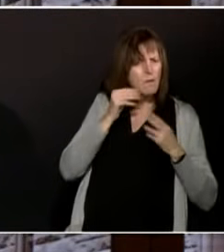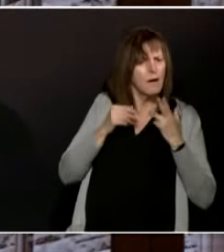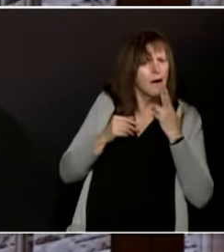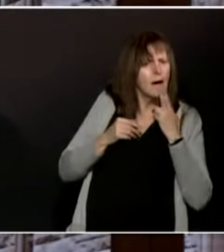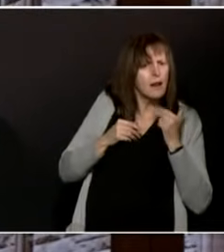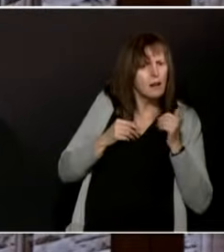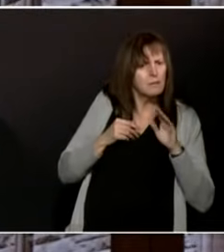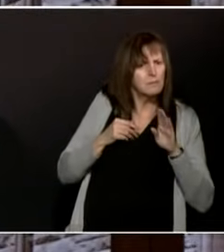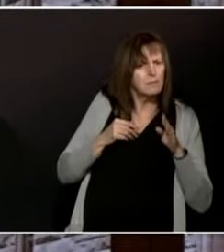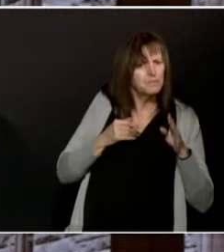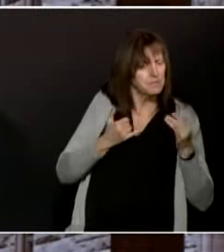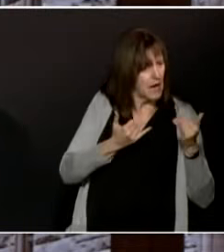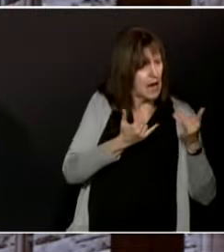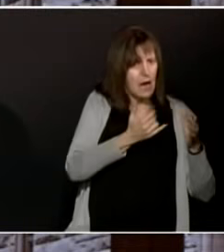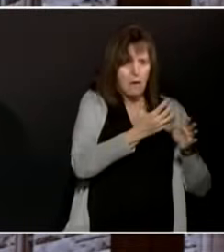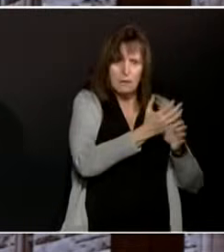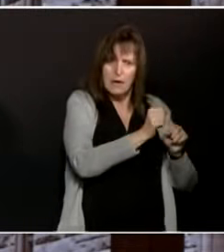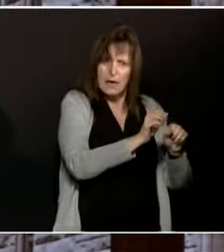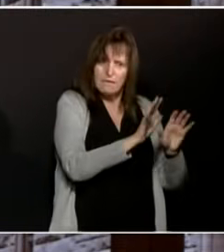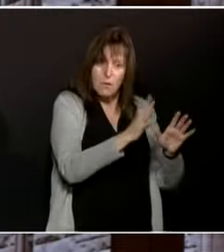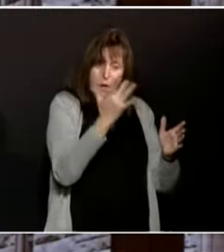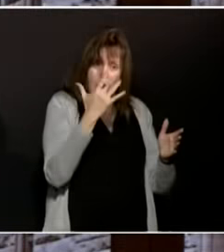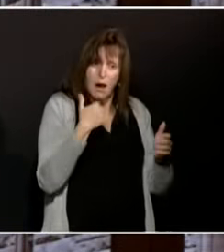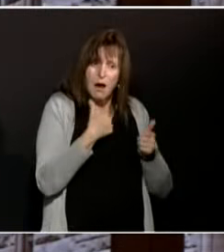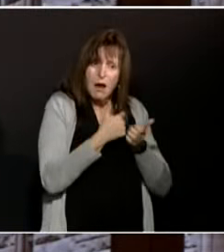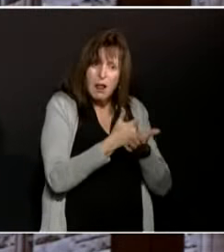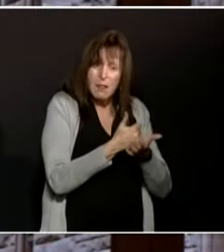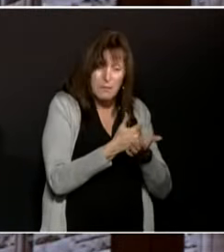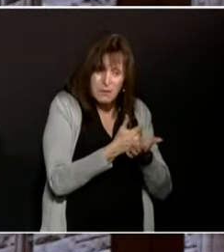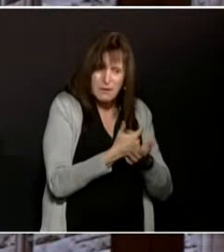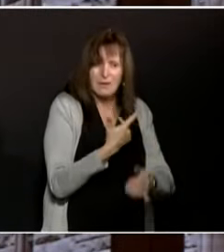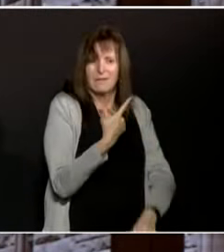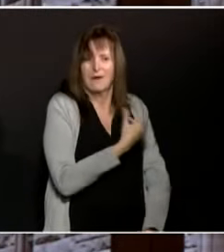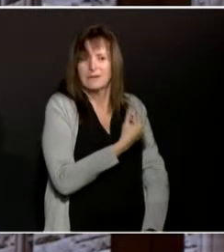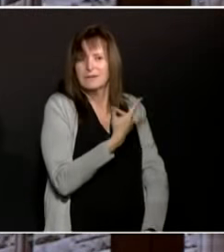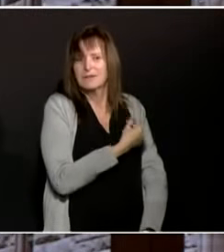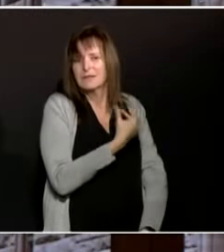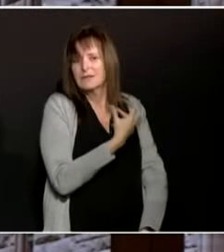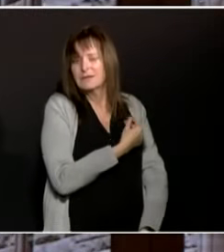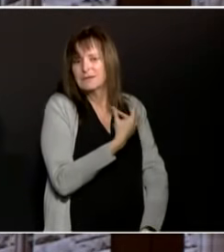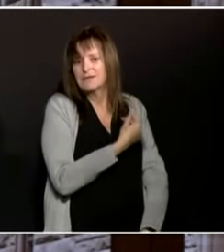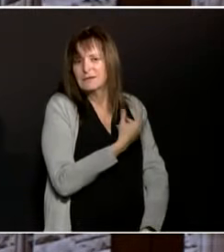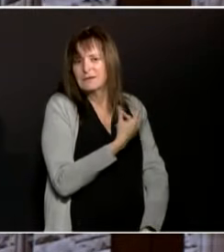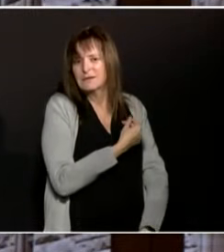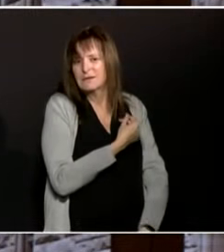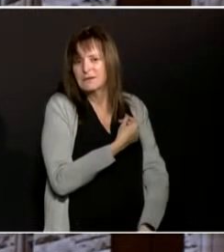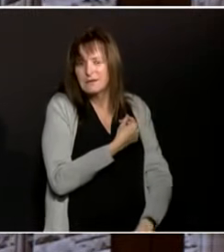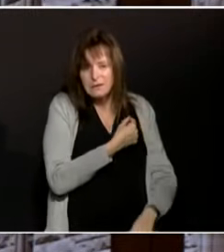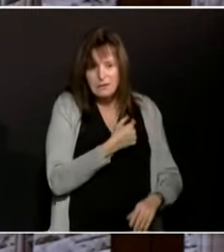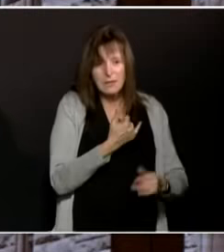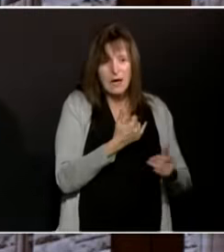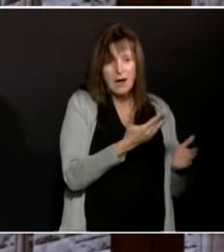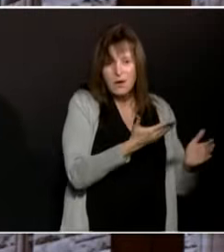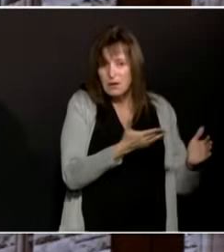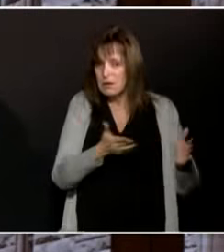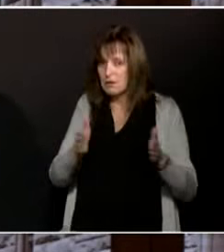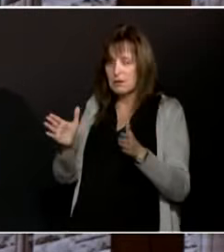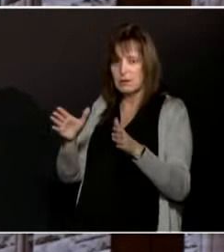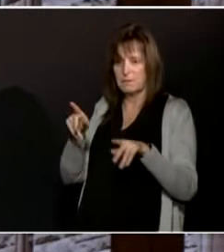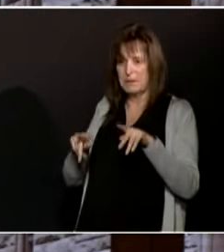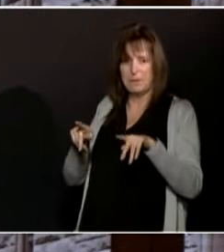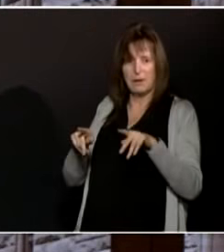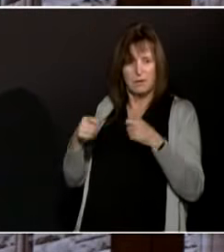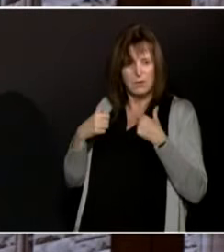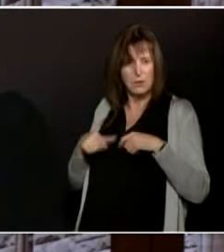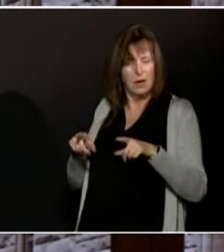moved that curve with vaccination. We're trying to get the rest moved at the same time. So there's no total success. There's ways